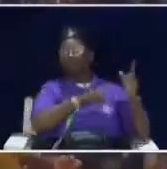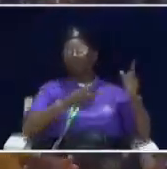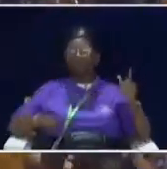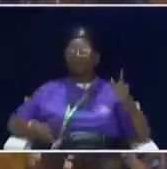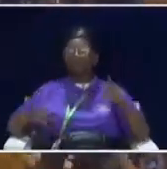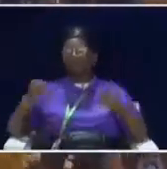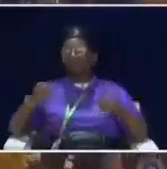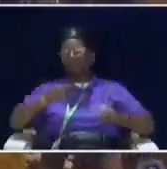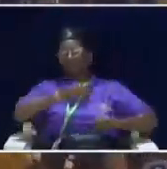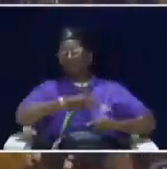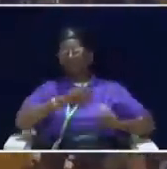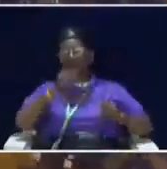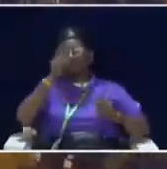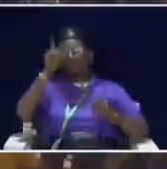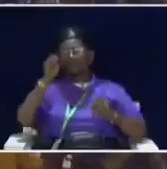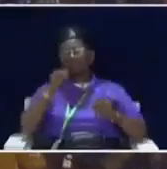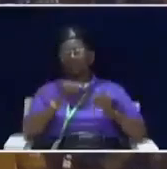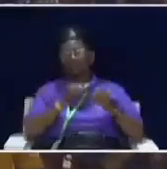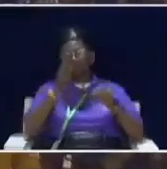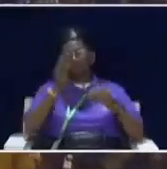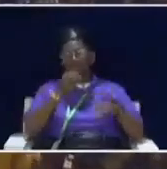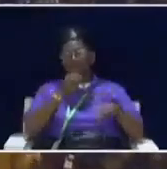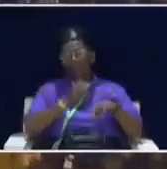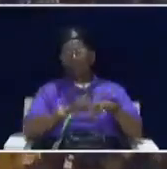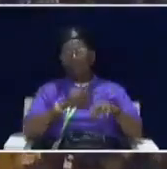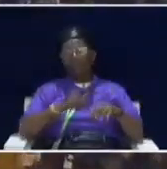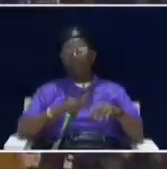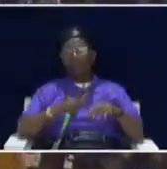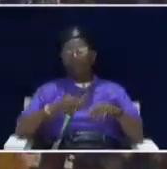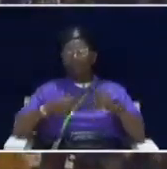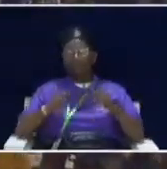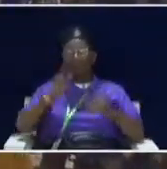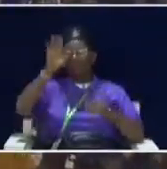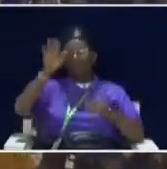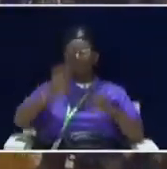Let your people know that you are the Almighty. Move, O Lord.